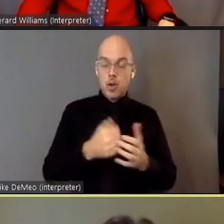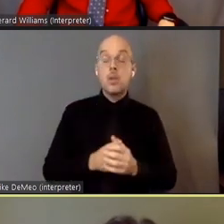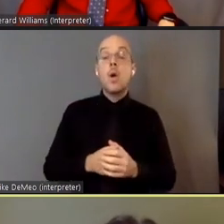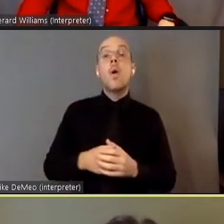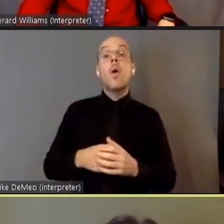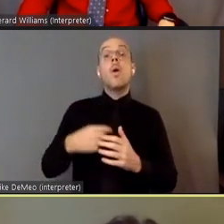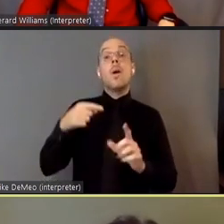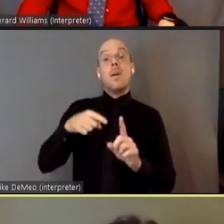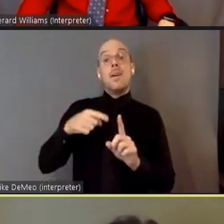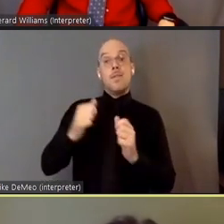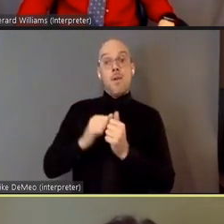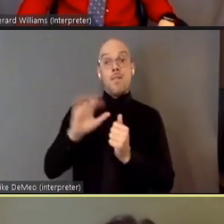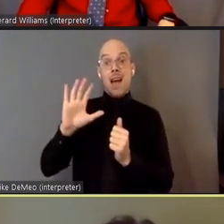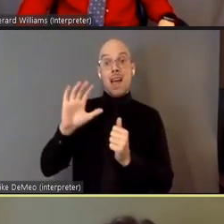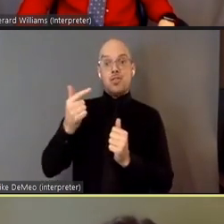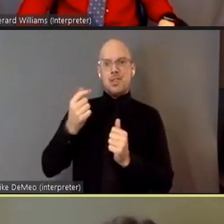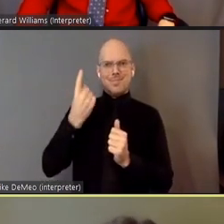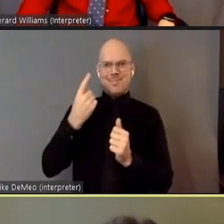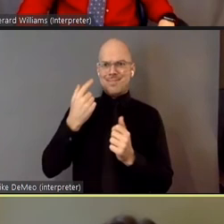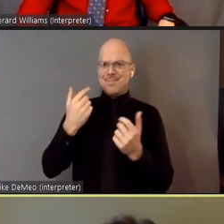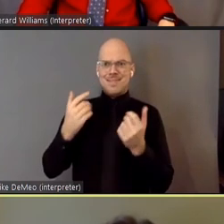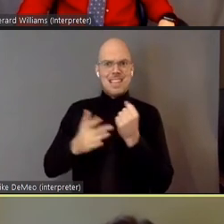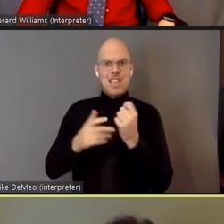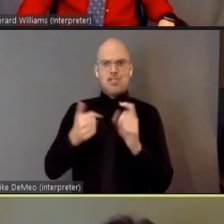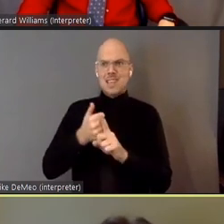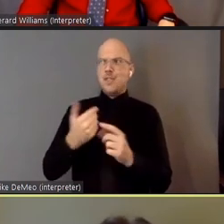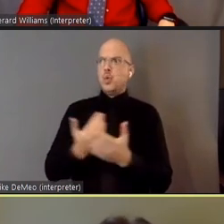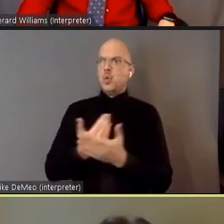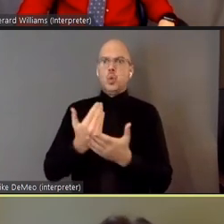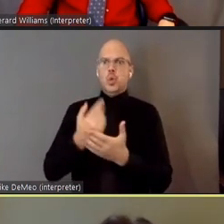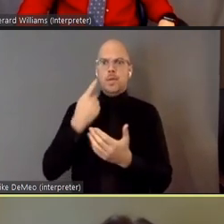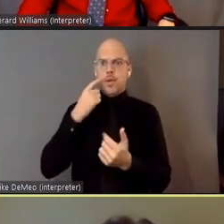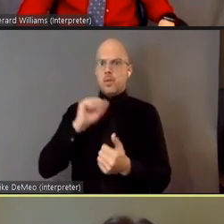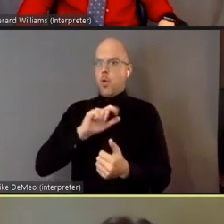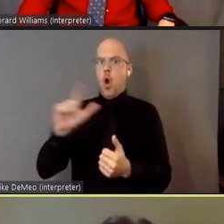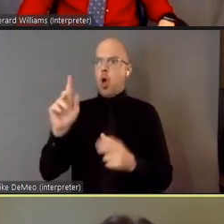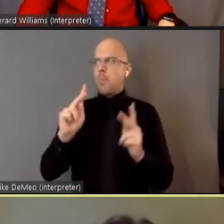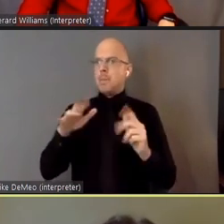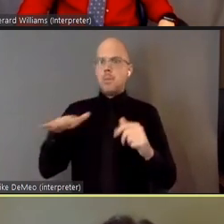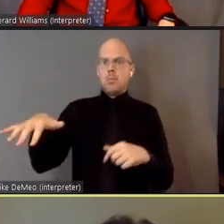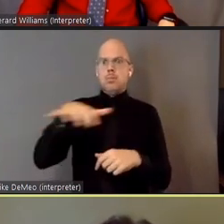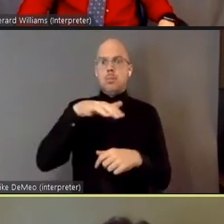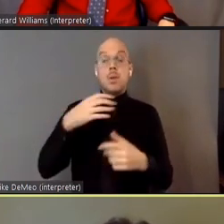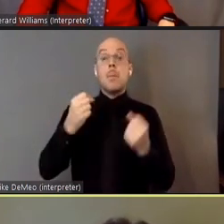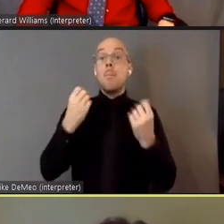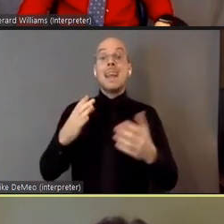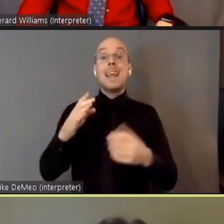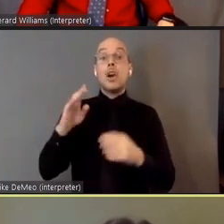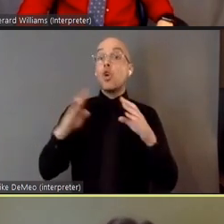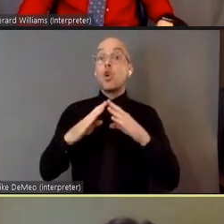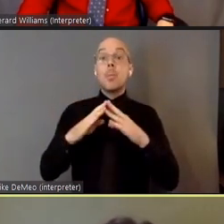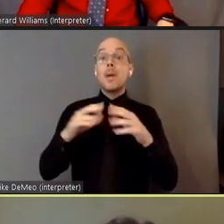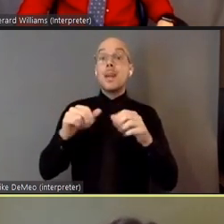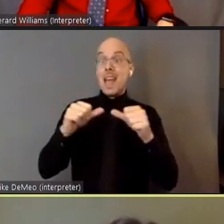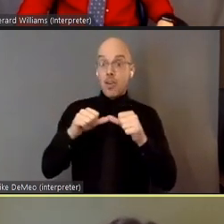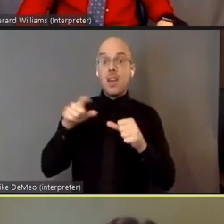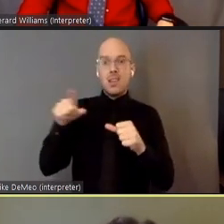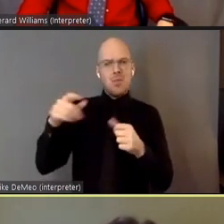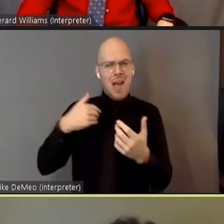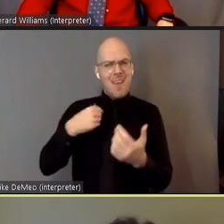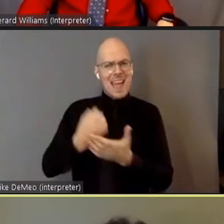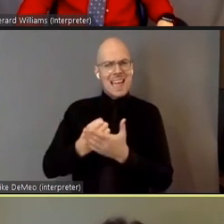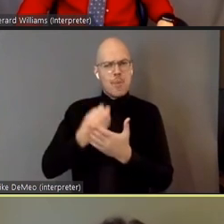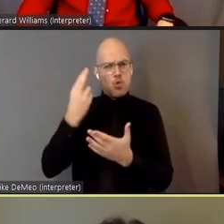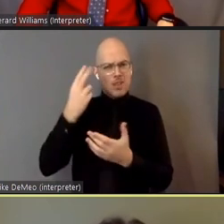this technology is so new anywhere, there are lots of, you know, urban areas where there's plenty economic case to